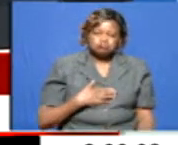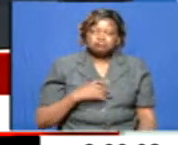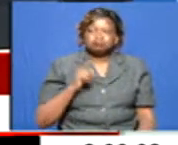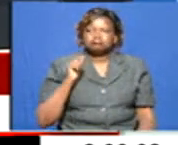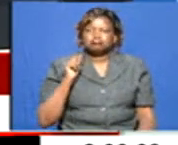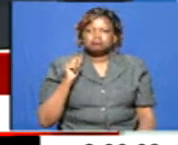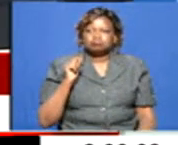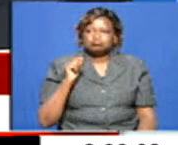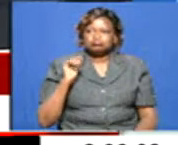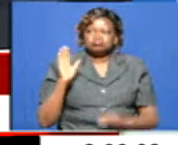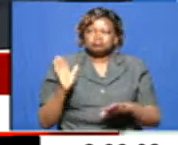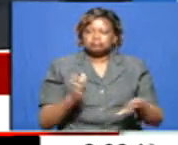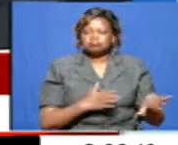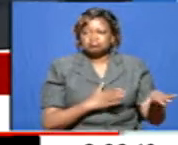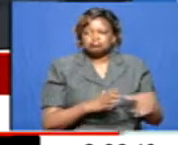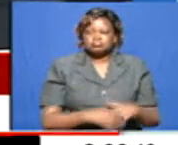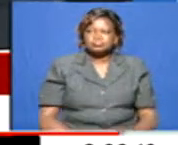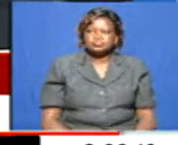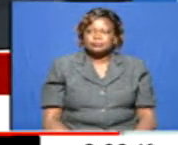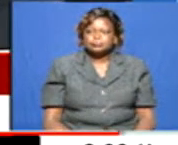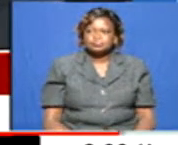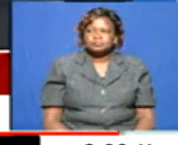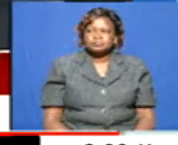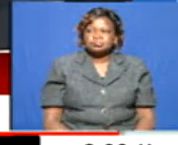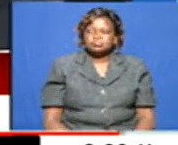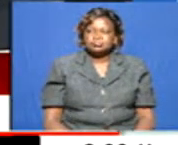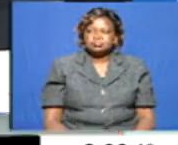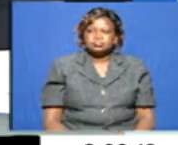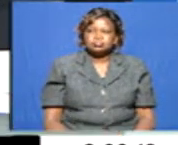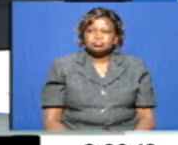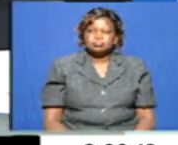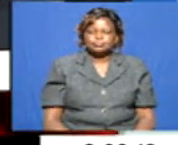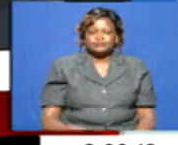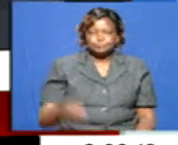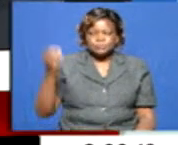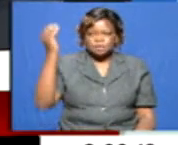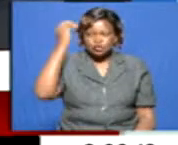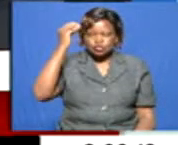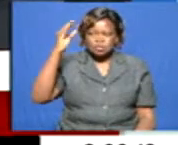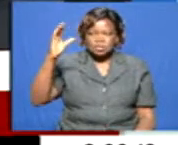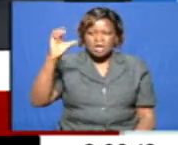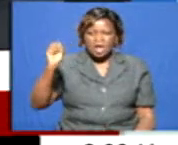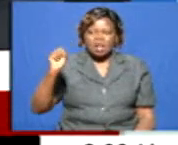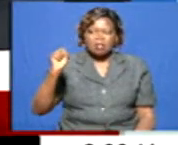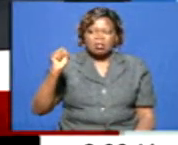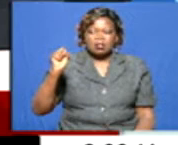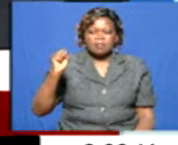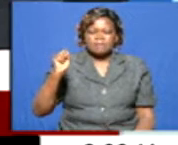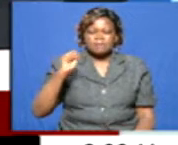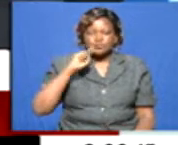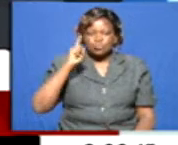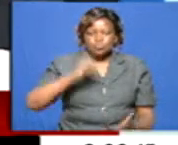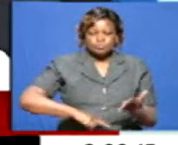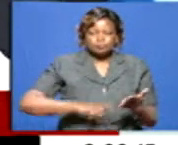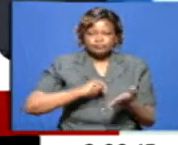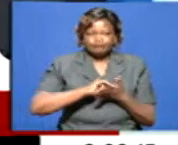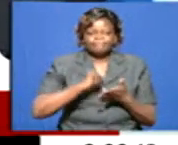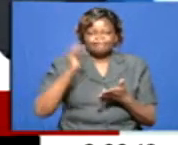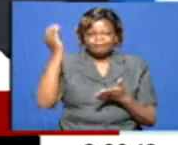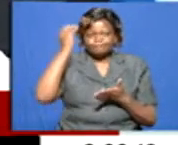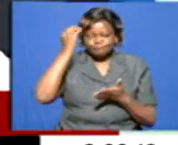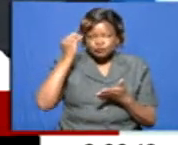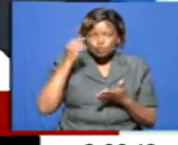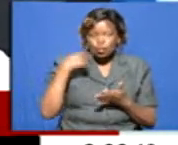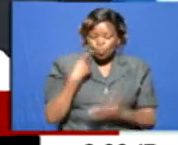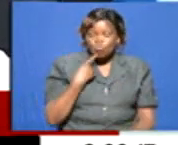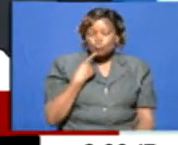Let's start off this bulletin with our lead story. Education Cabinet Secretary George Magoha says students found